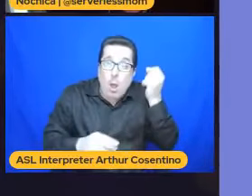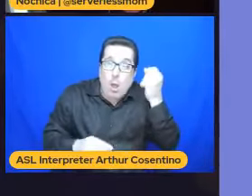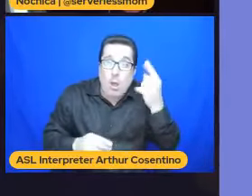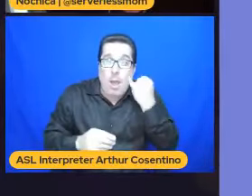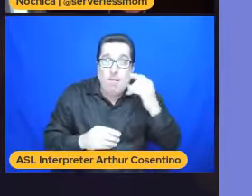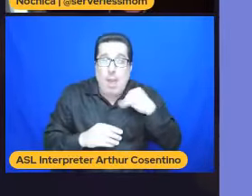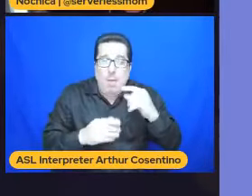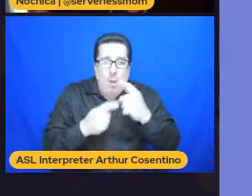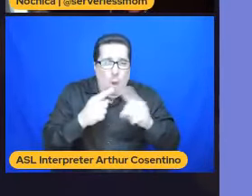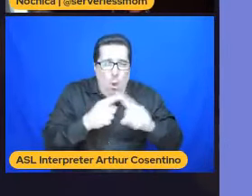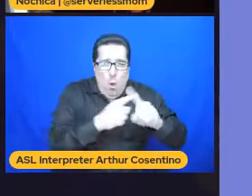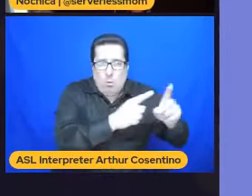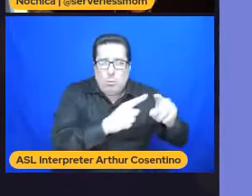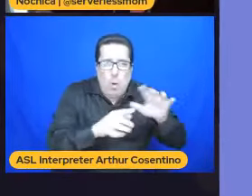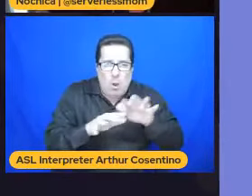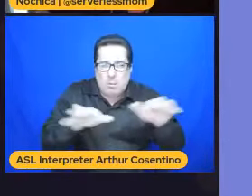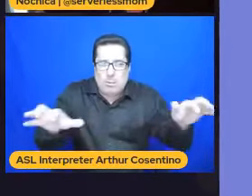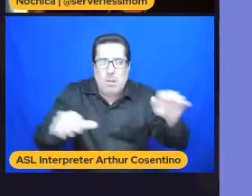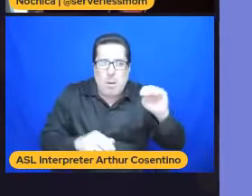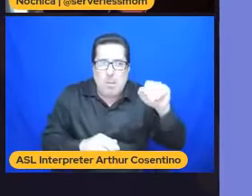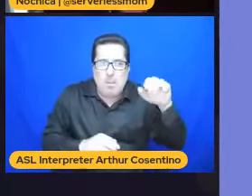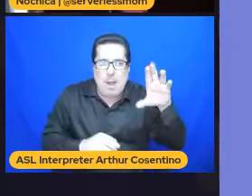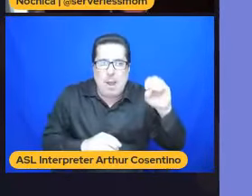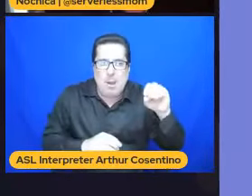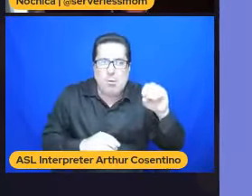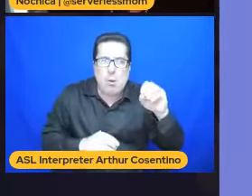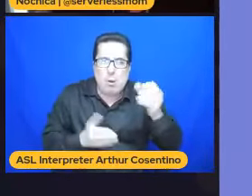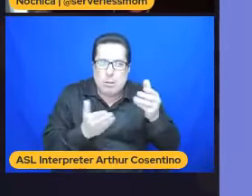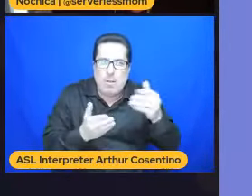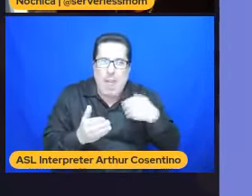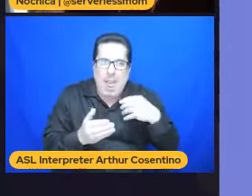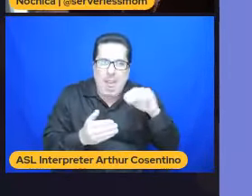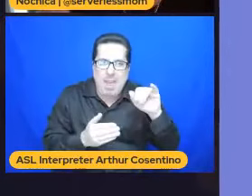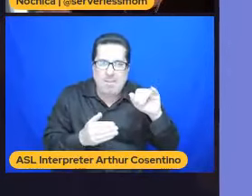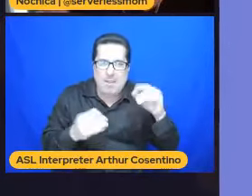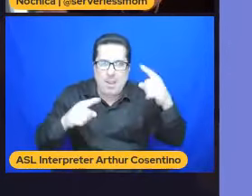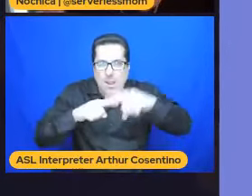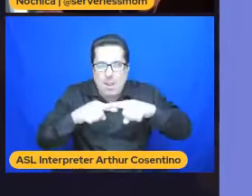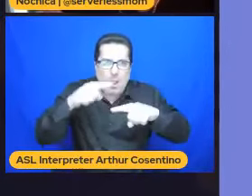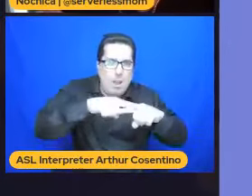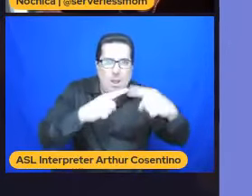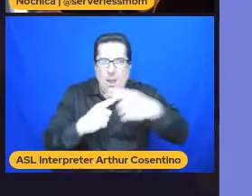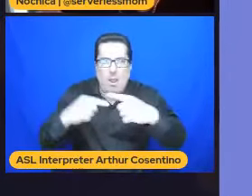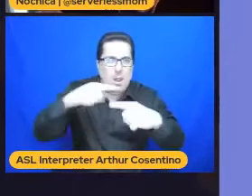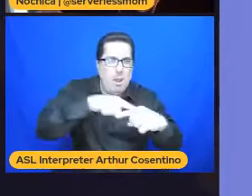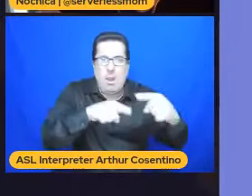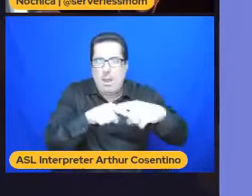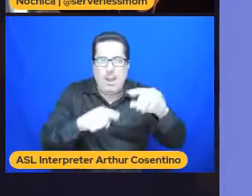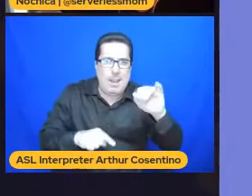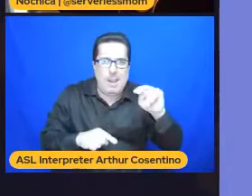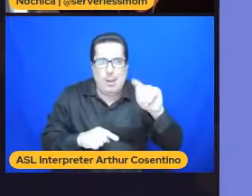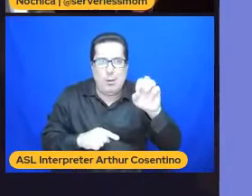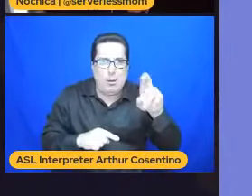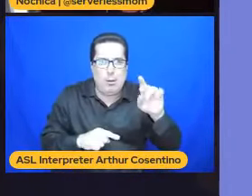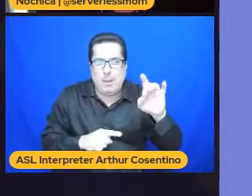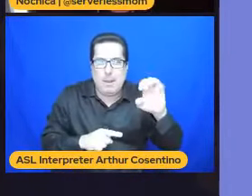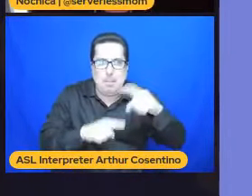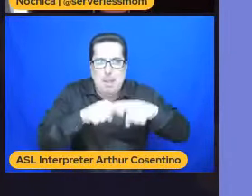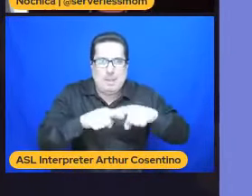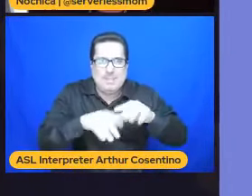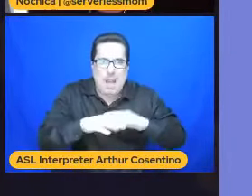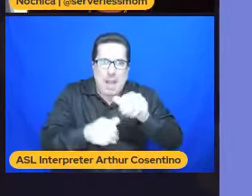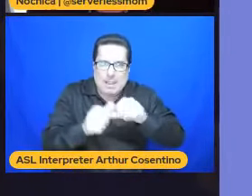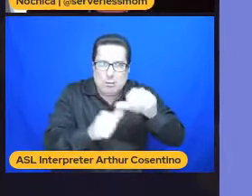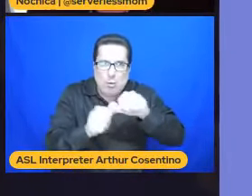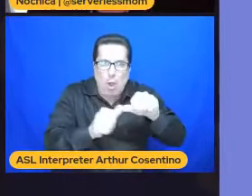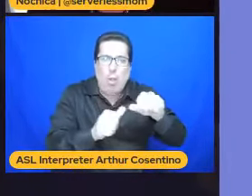of microservices that may have interdependencies and so may very actively be affected by changes that have happened to